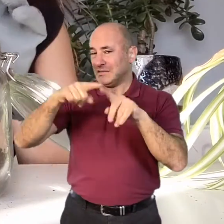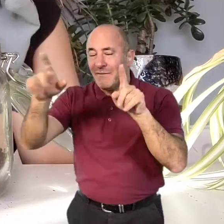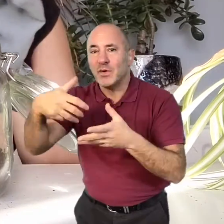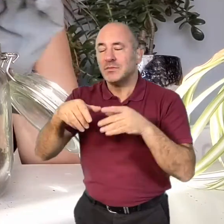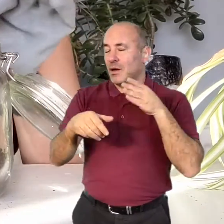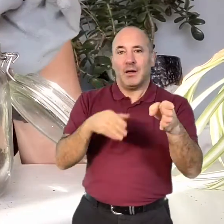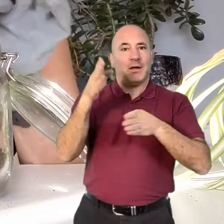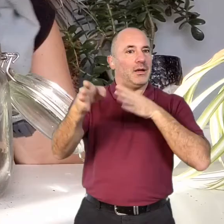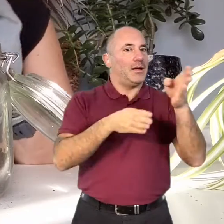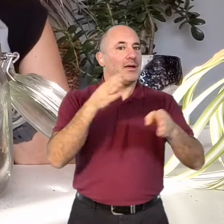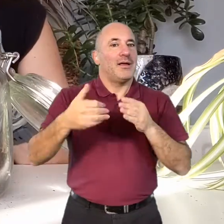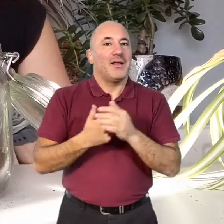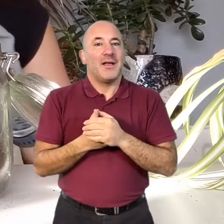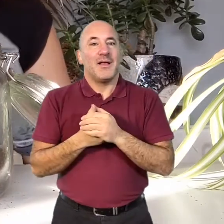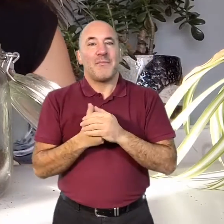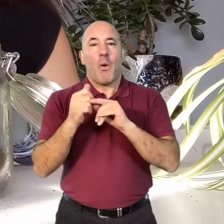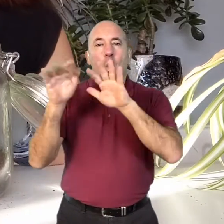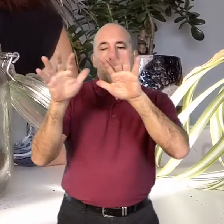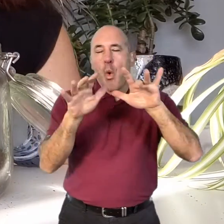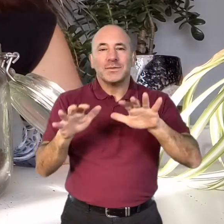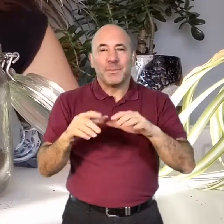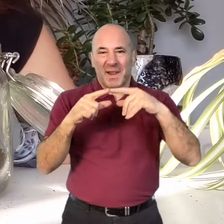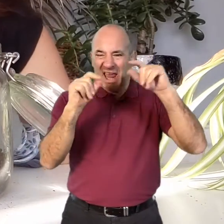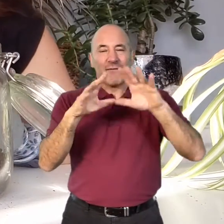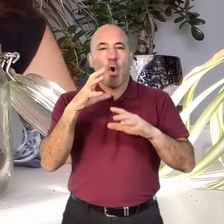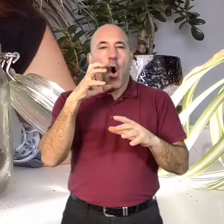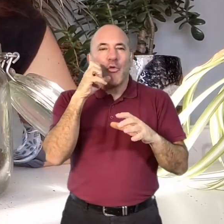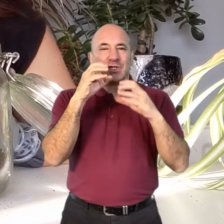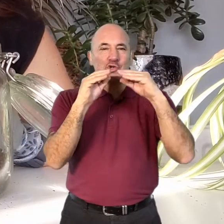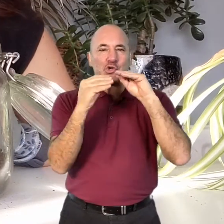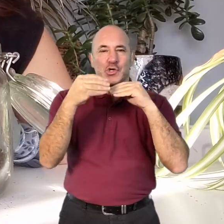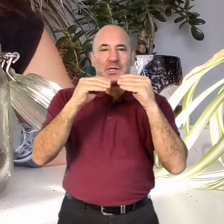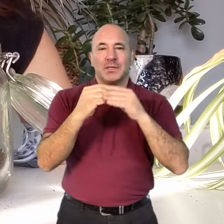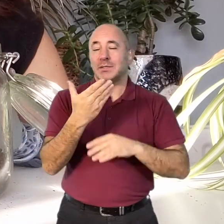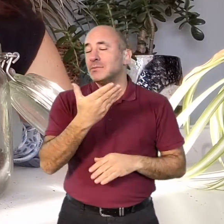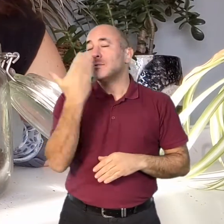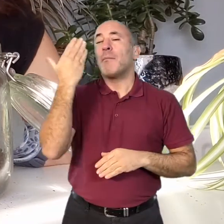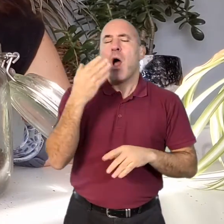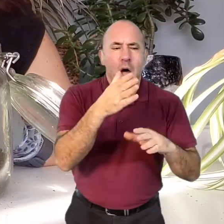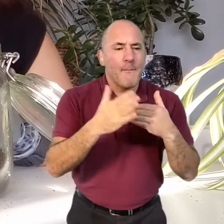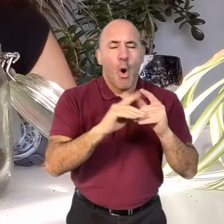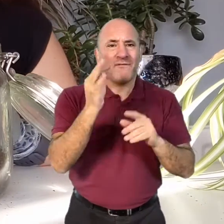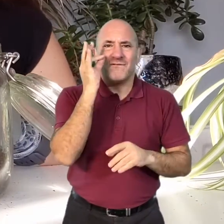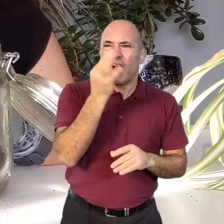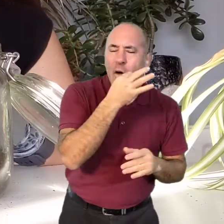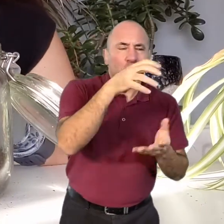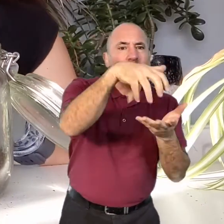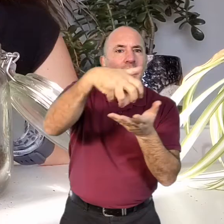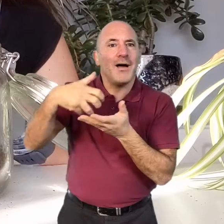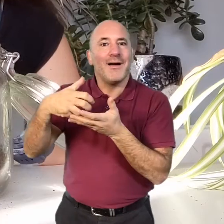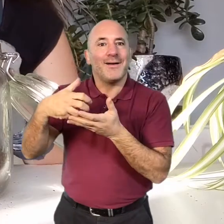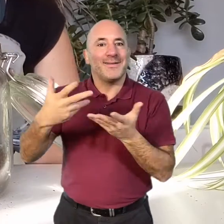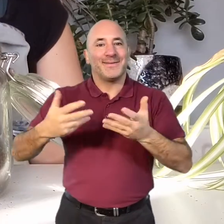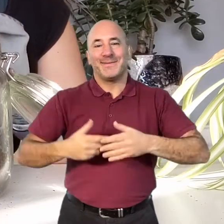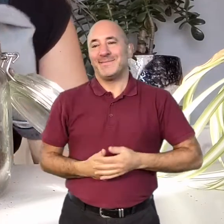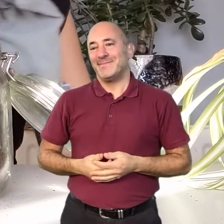things. So sometimes you might find orange crunchy leaves in the autumn. In the summer you might find